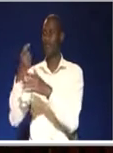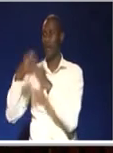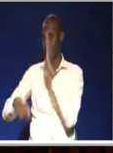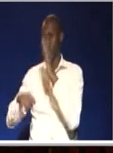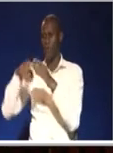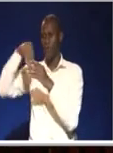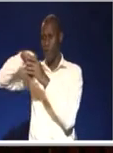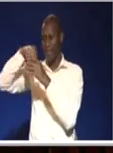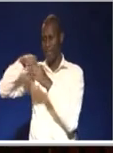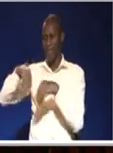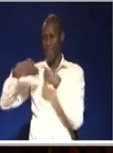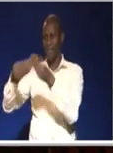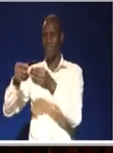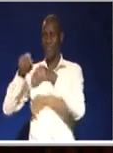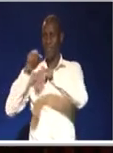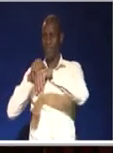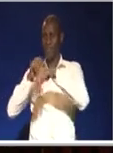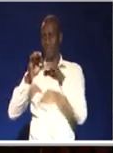within a given period of time.